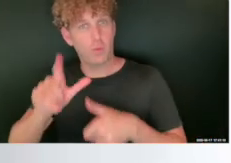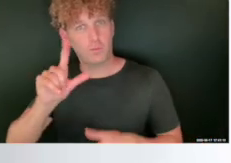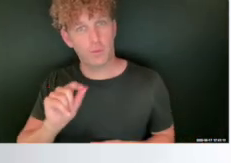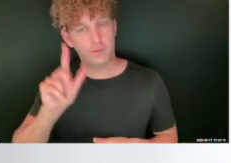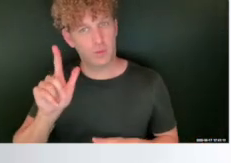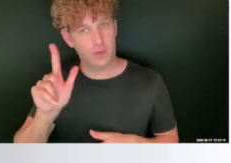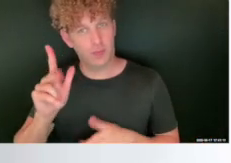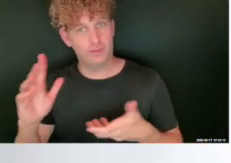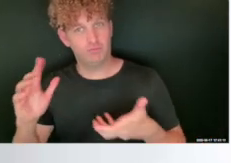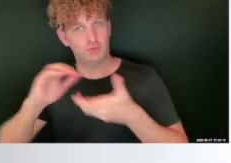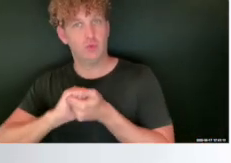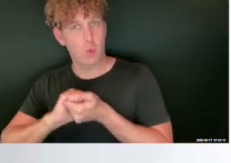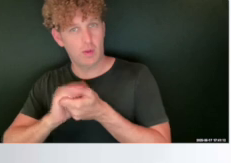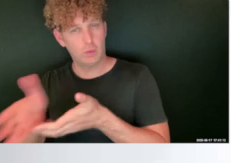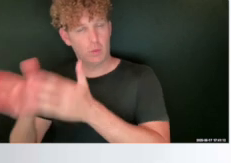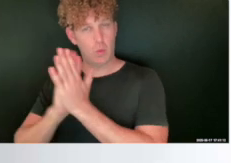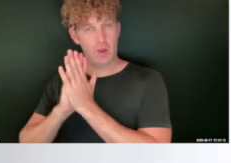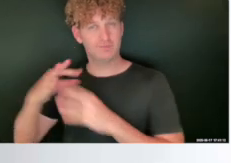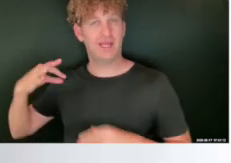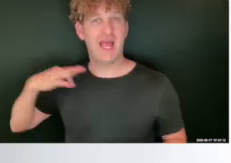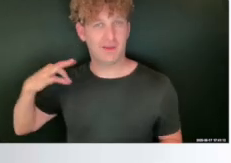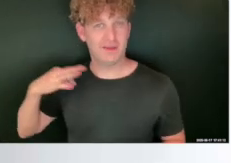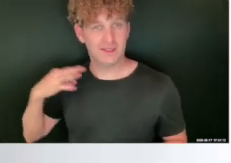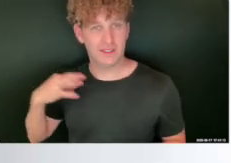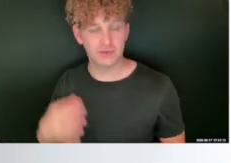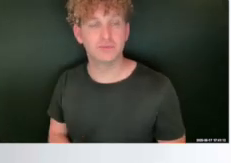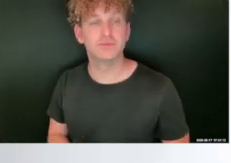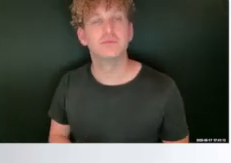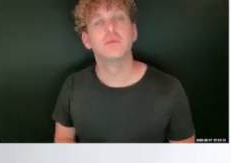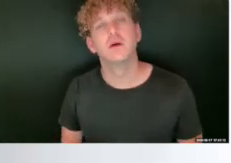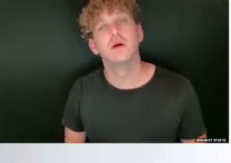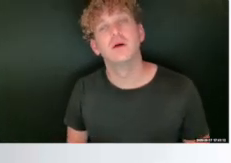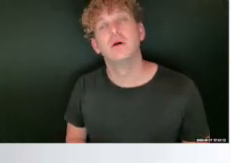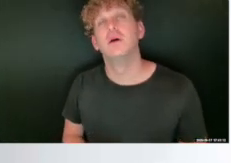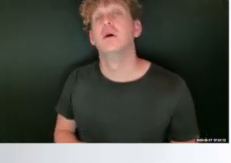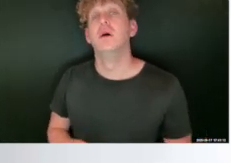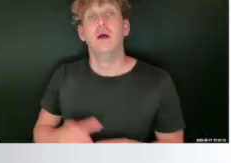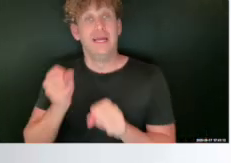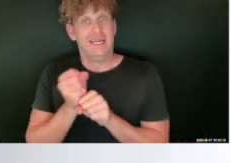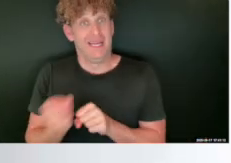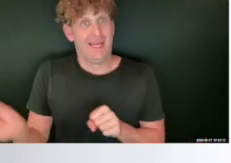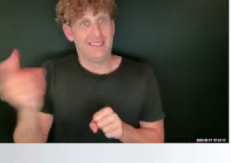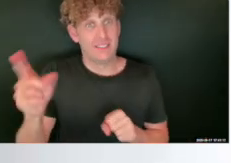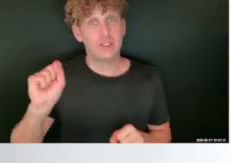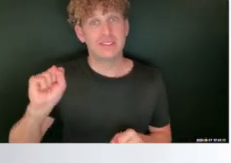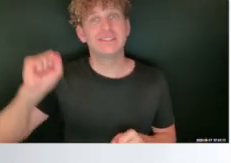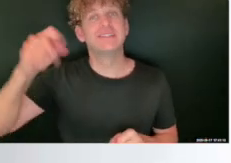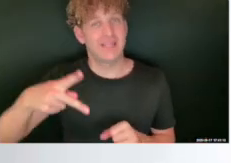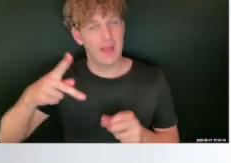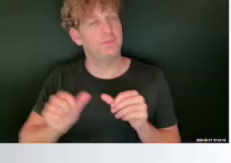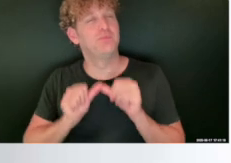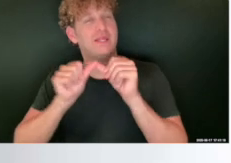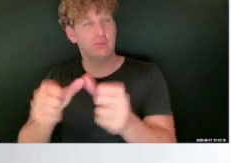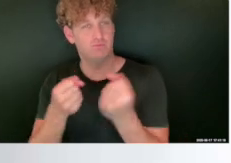In 2025, STEP closed out their first 2 grants from the first solicitation,